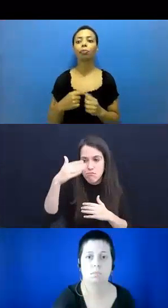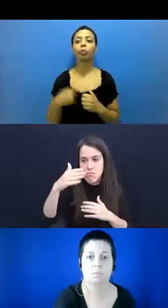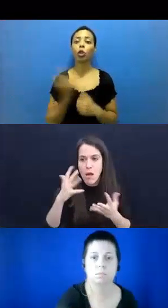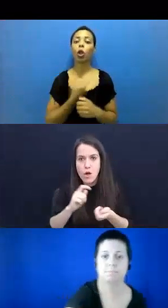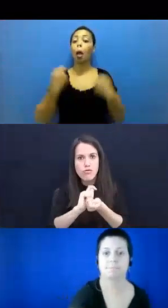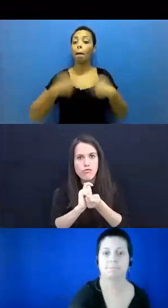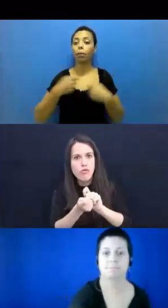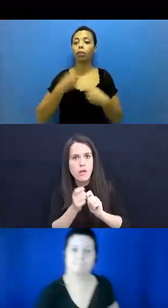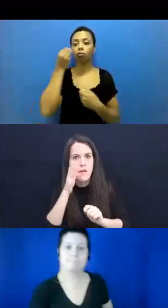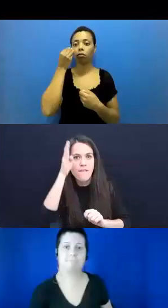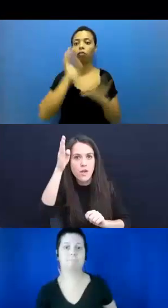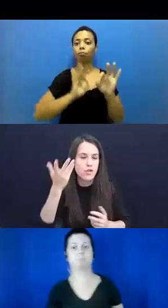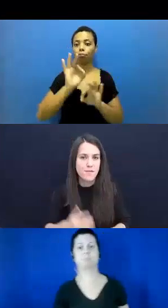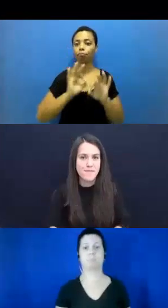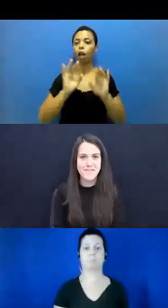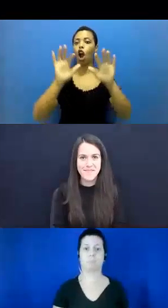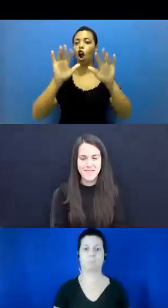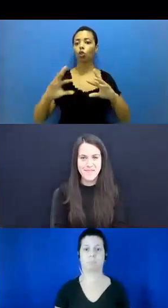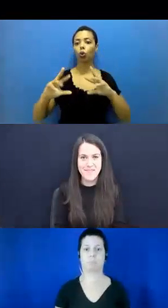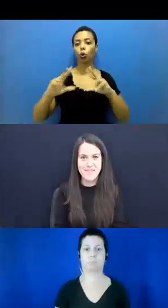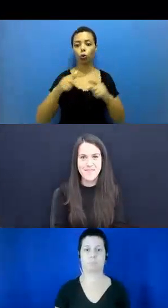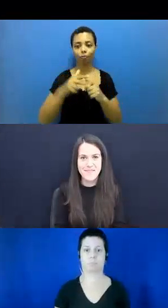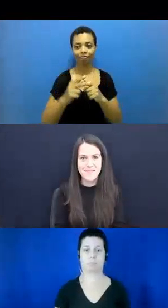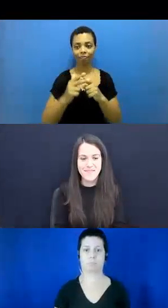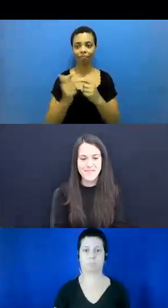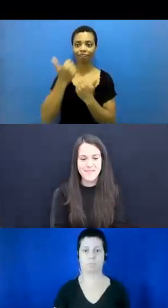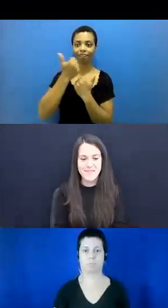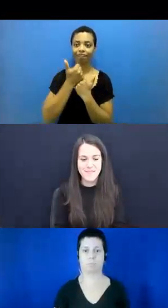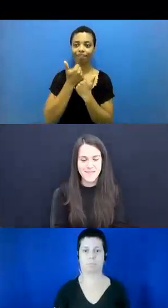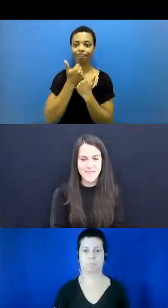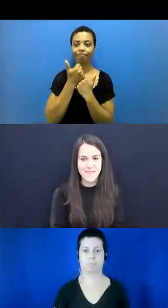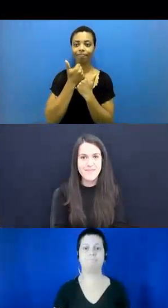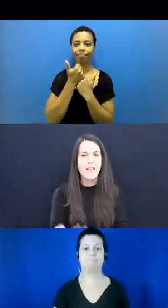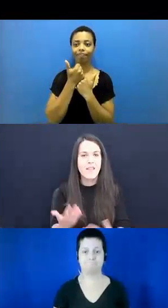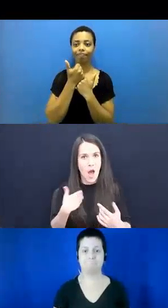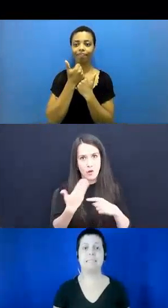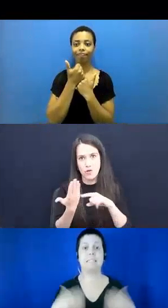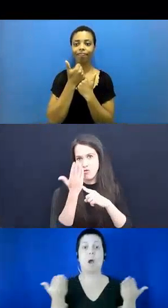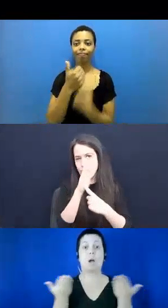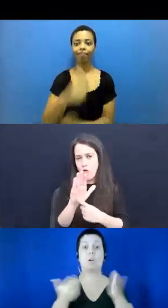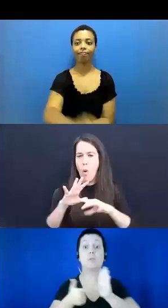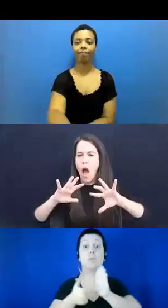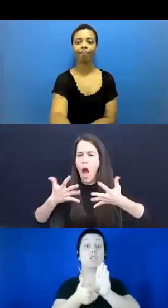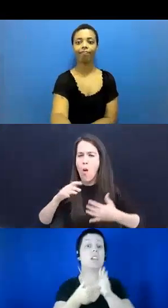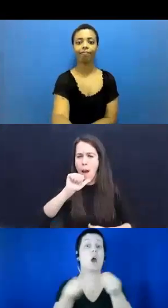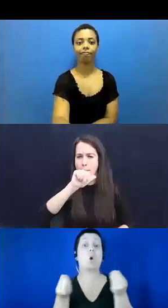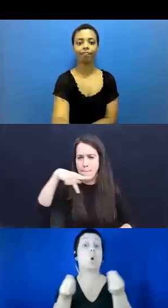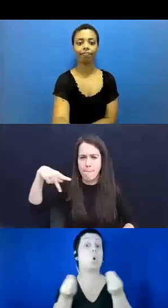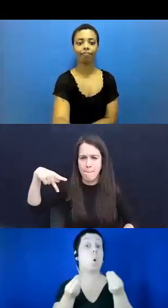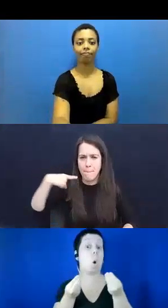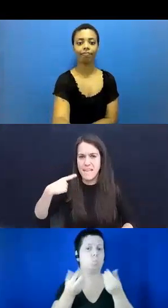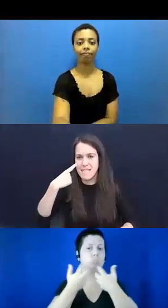codes in other settings. I now demonstrate how this app works. We can add a